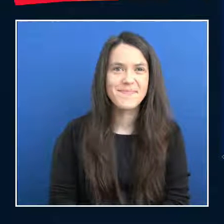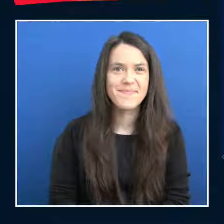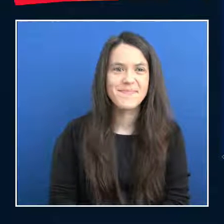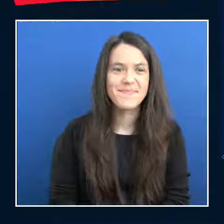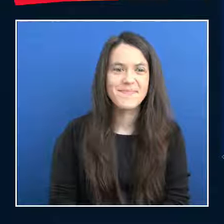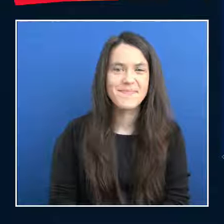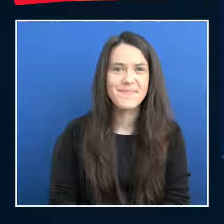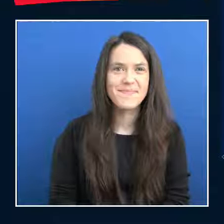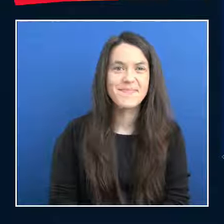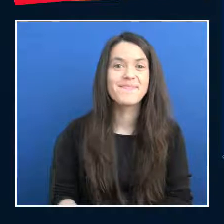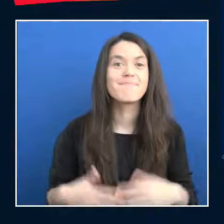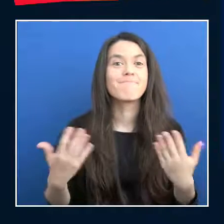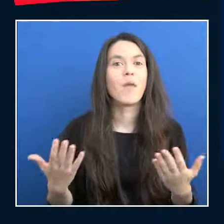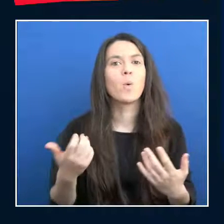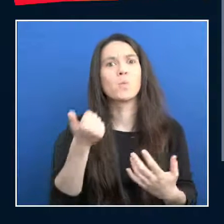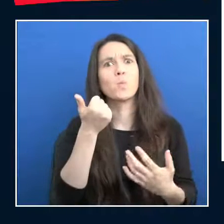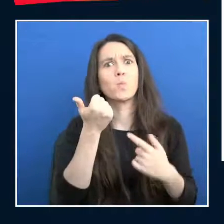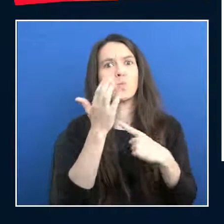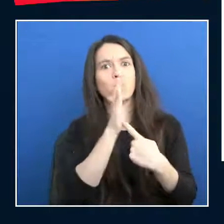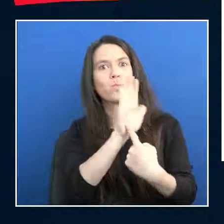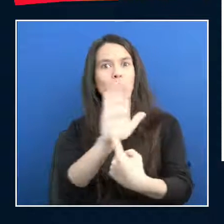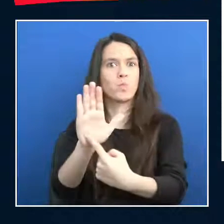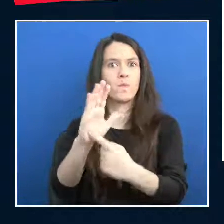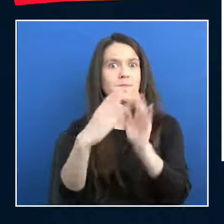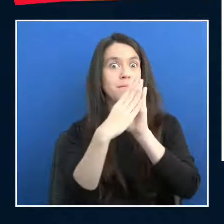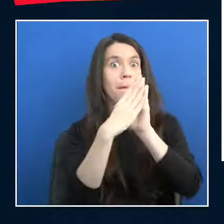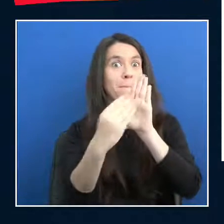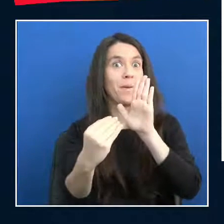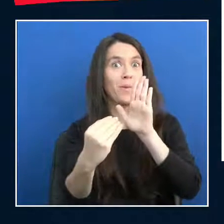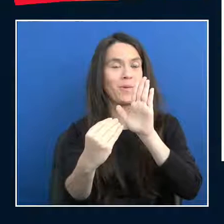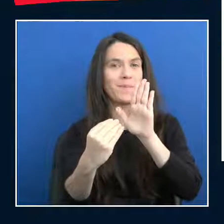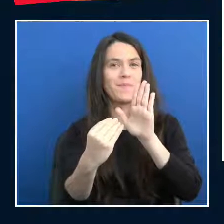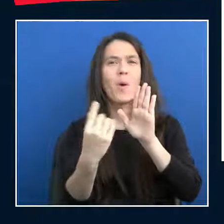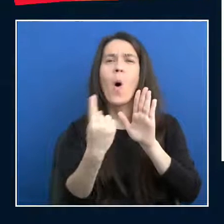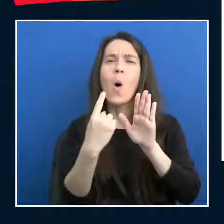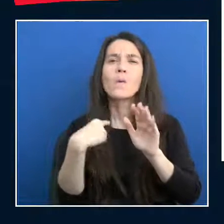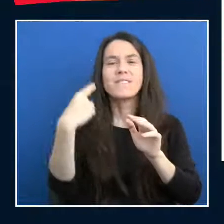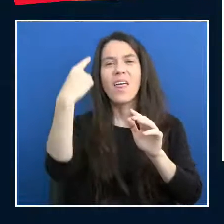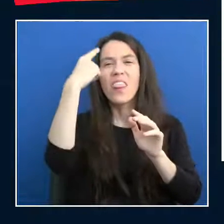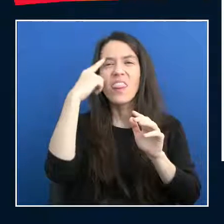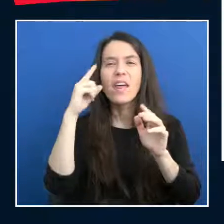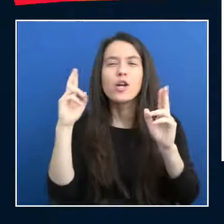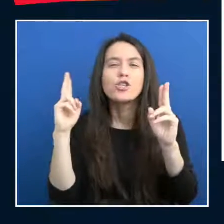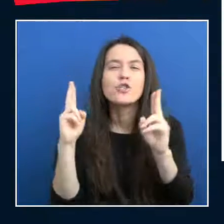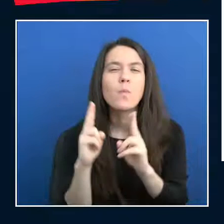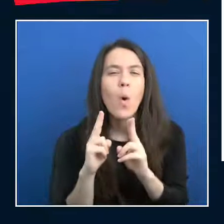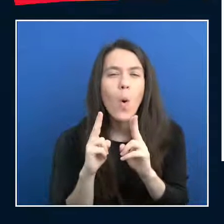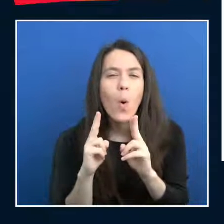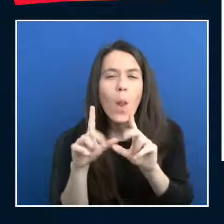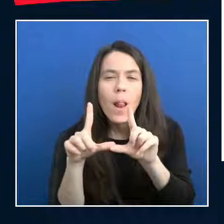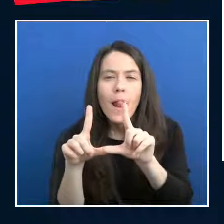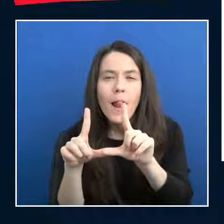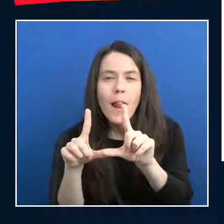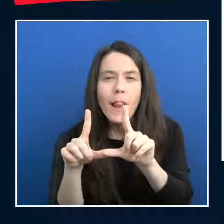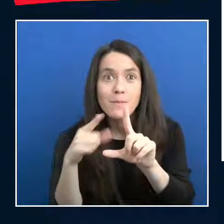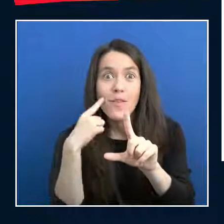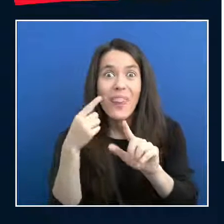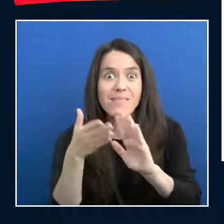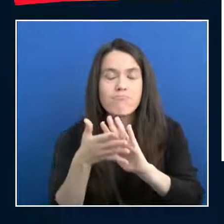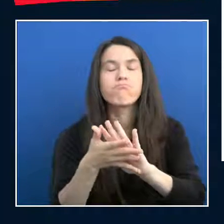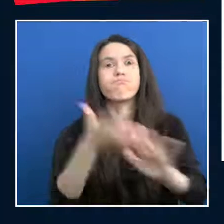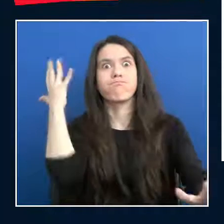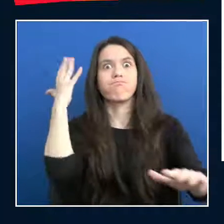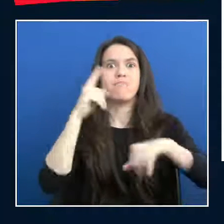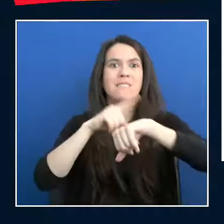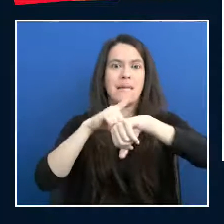So talking about best practices, you should always go for small images. That will speed things up so much. So you